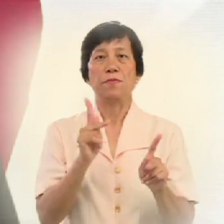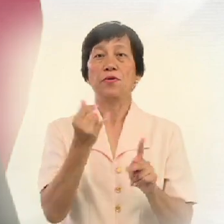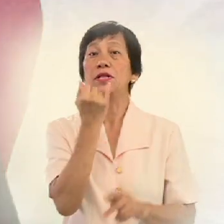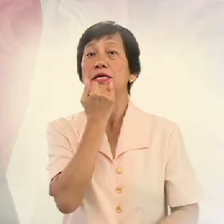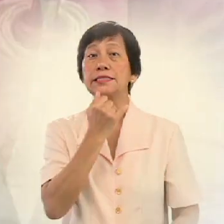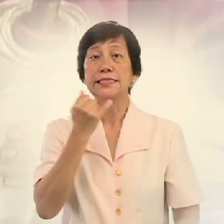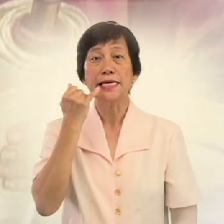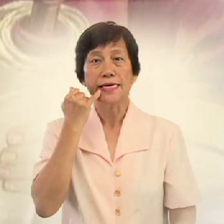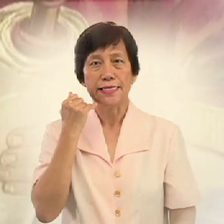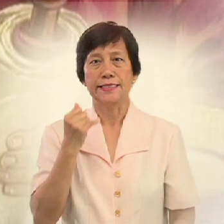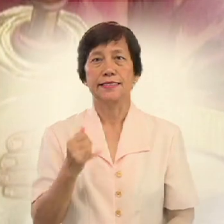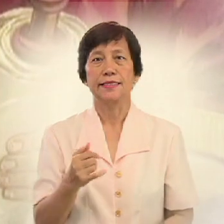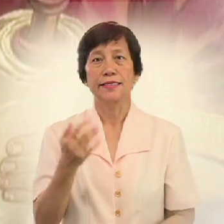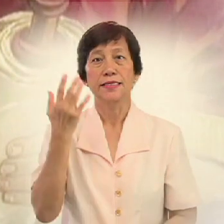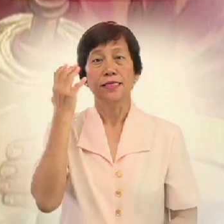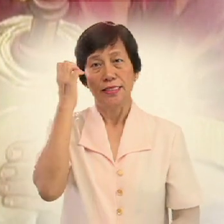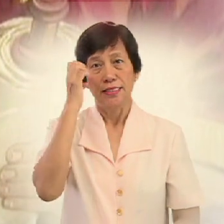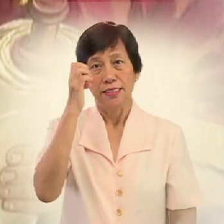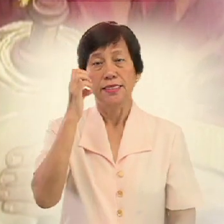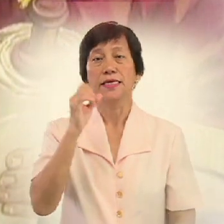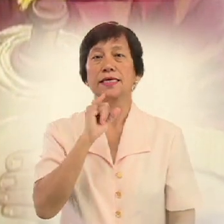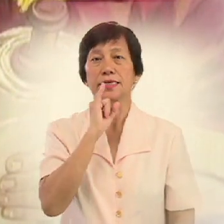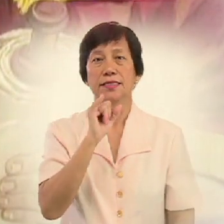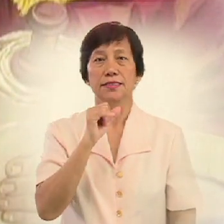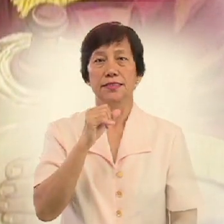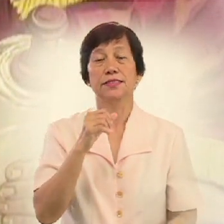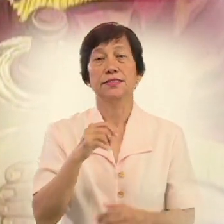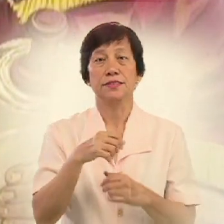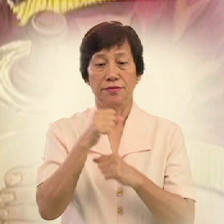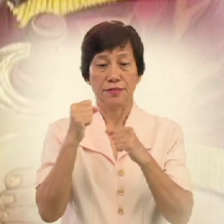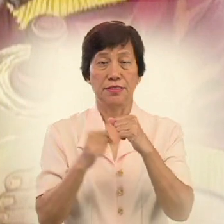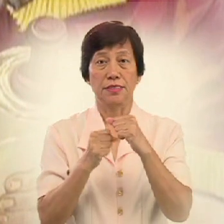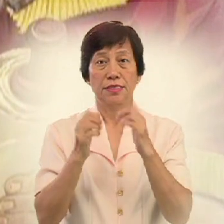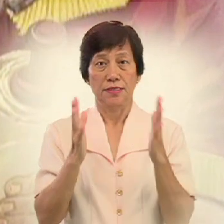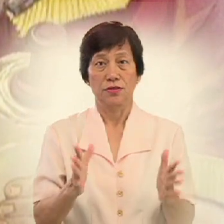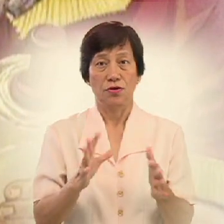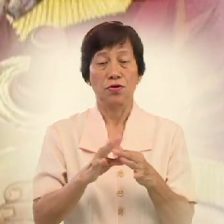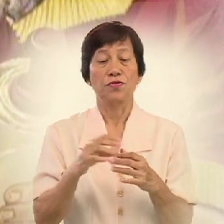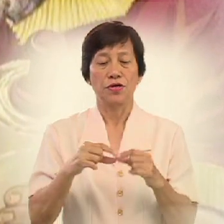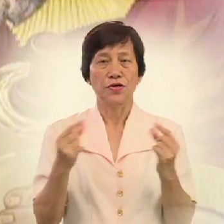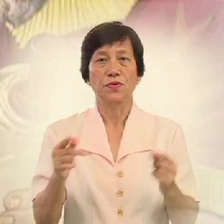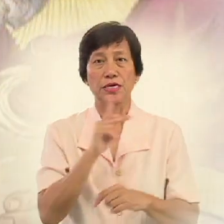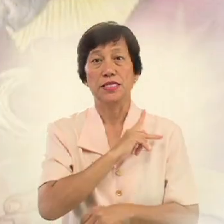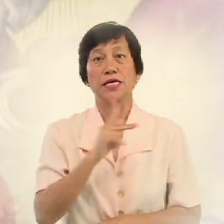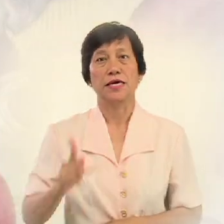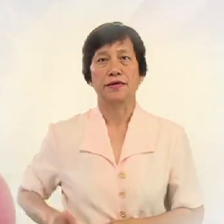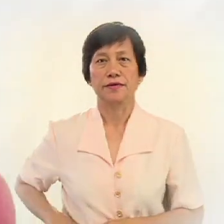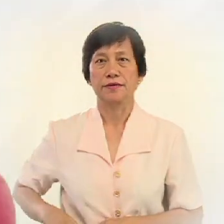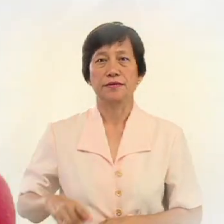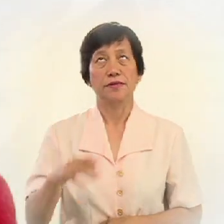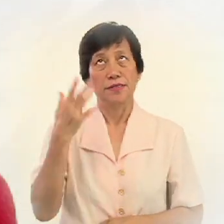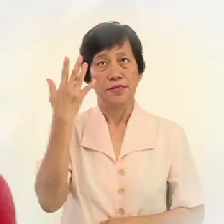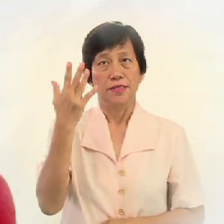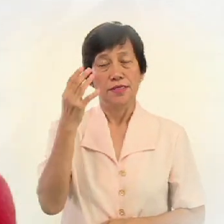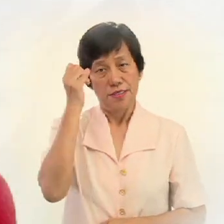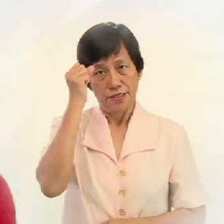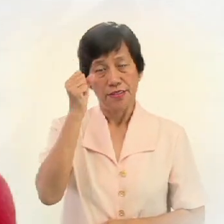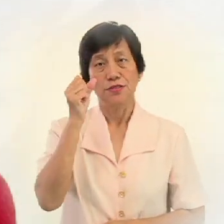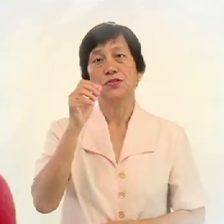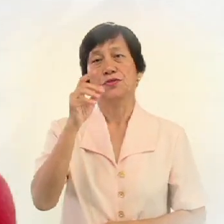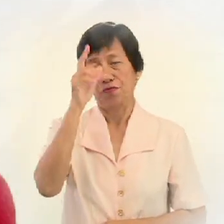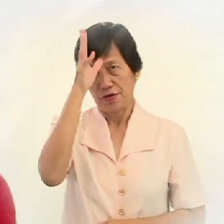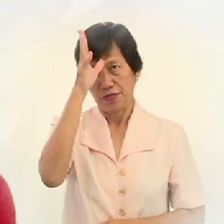Israel. He is the successor of that great king, his father David.